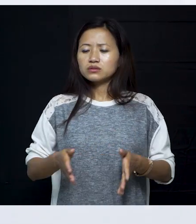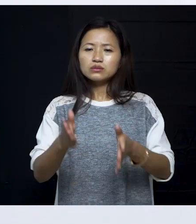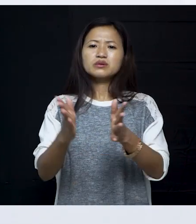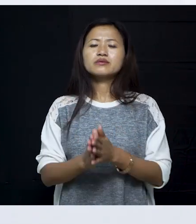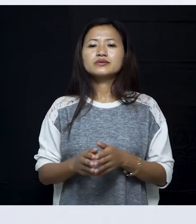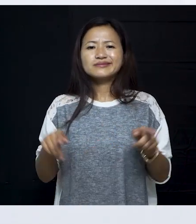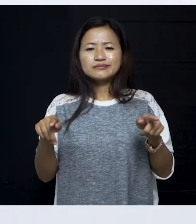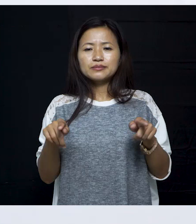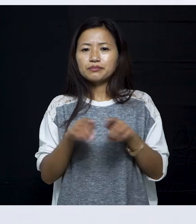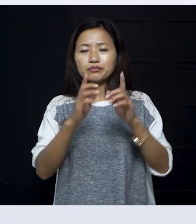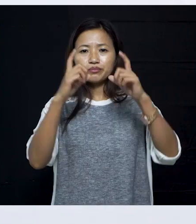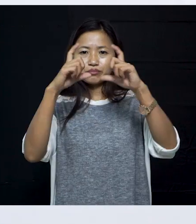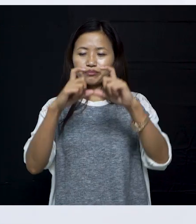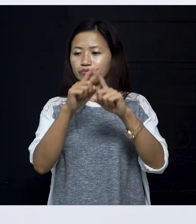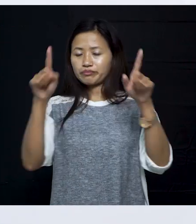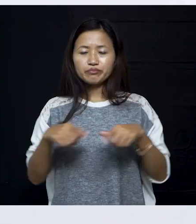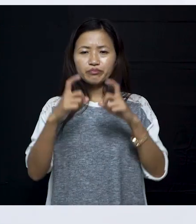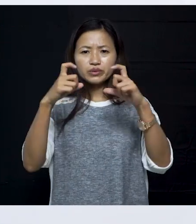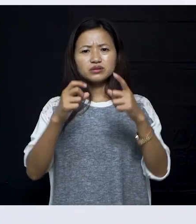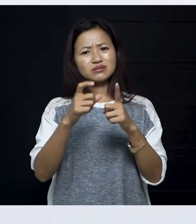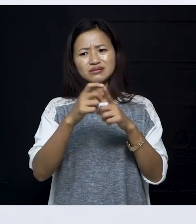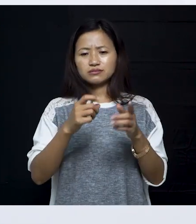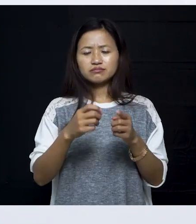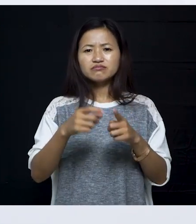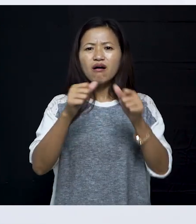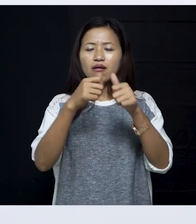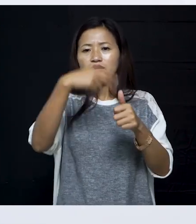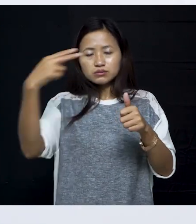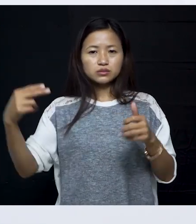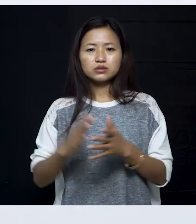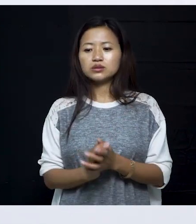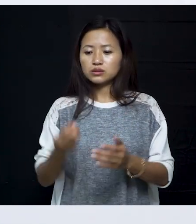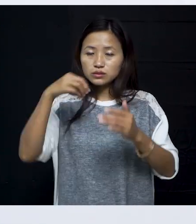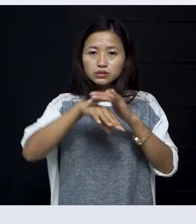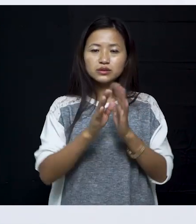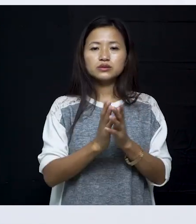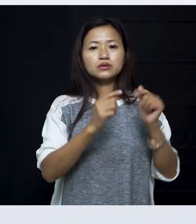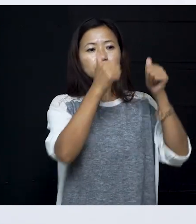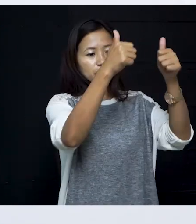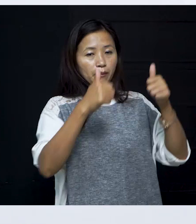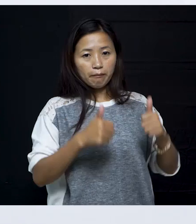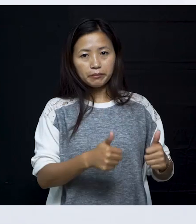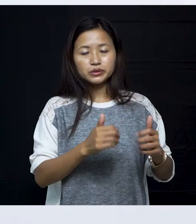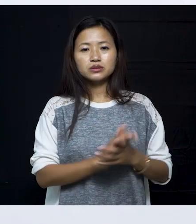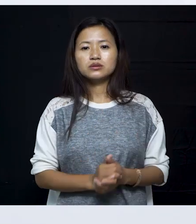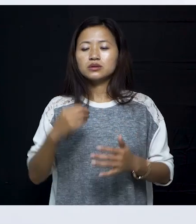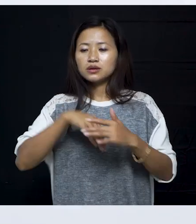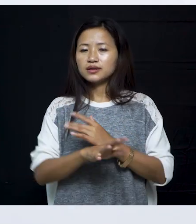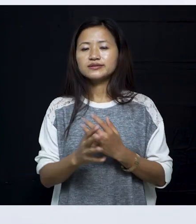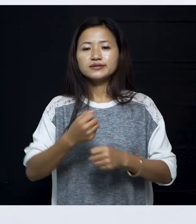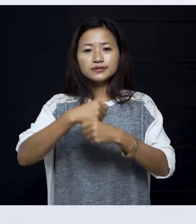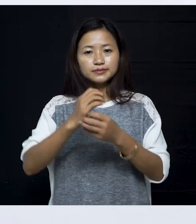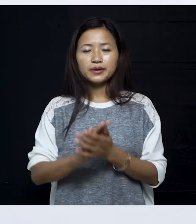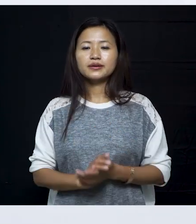of picture or sketch that you included in your posters. So that's what we have here under